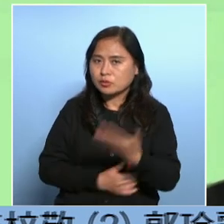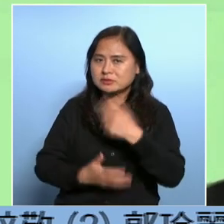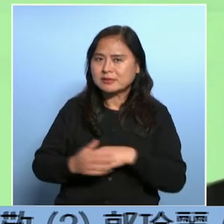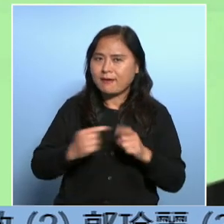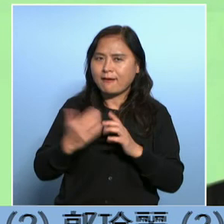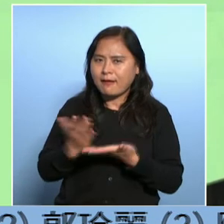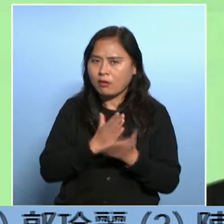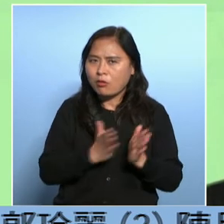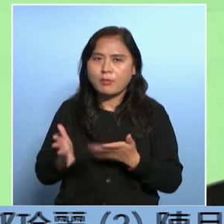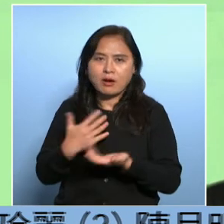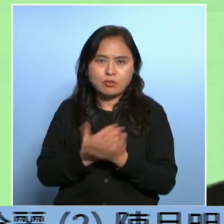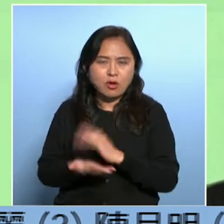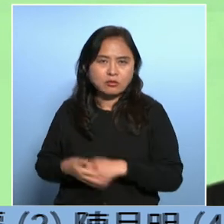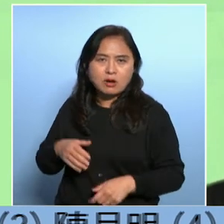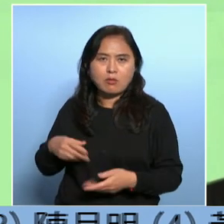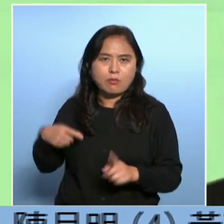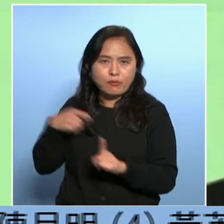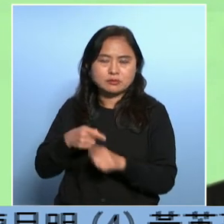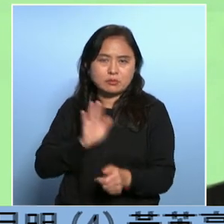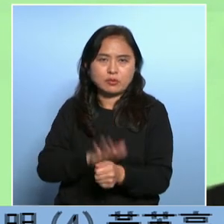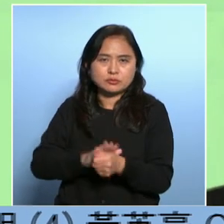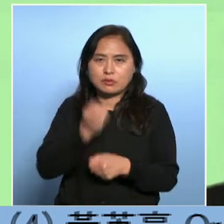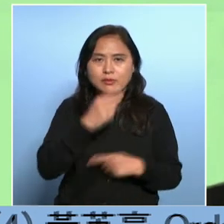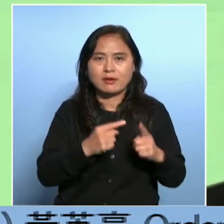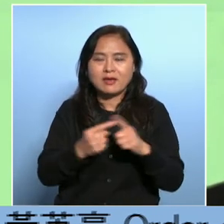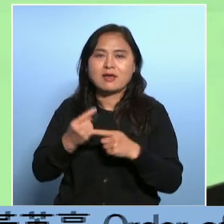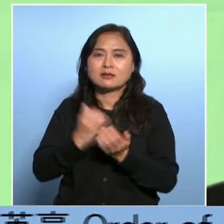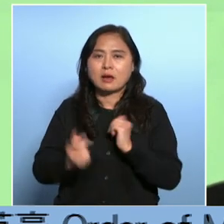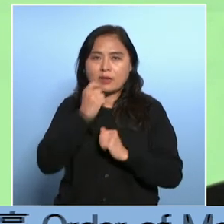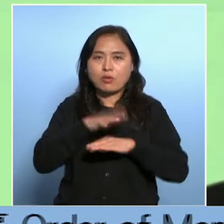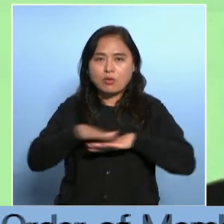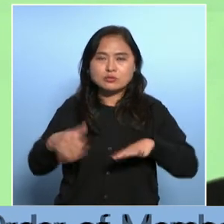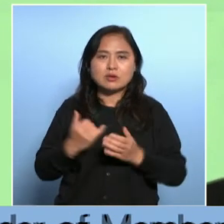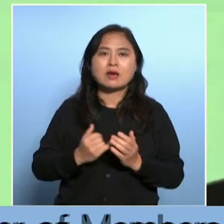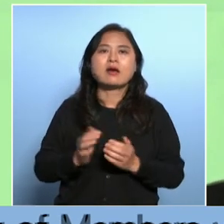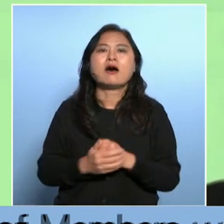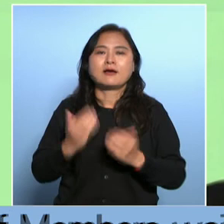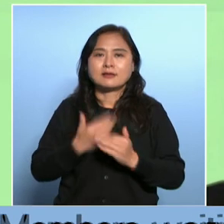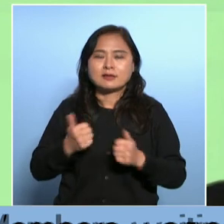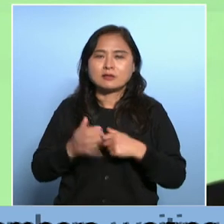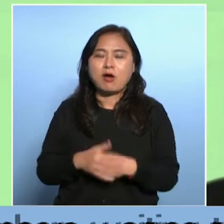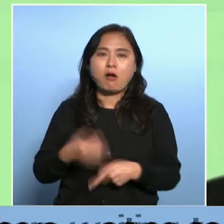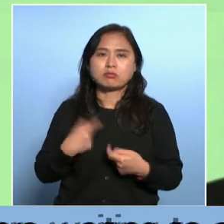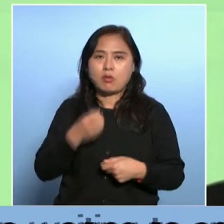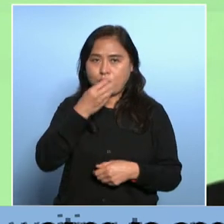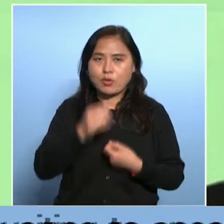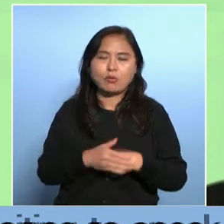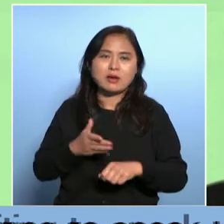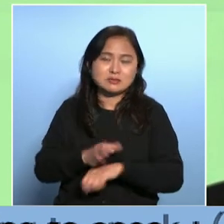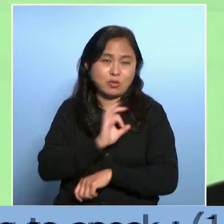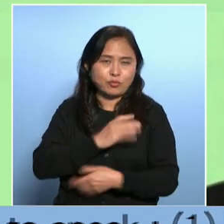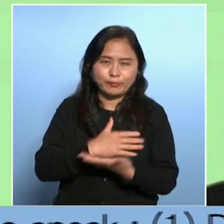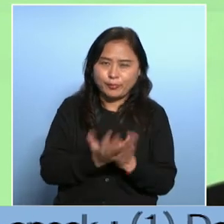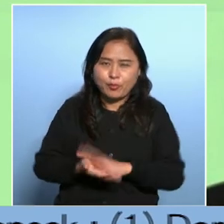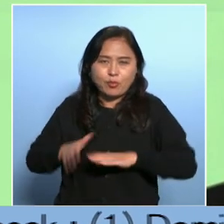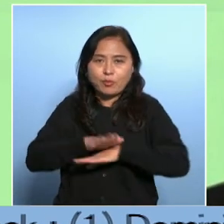deal with the epidemic first, to ensure the health and lives of the people of Hong Kong, and to ensure